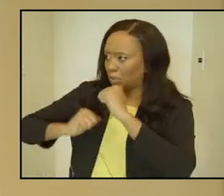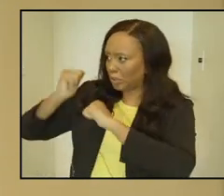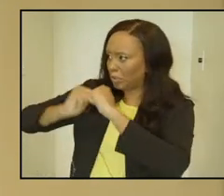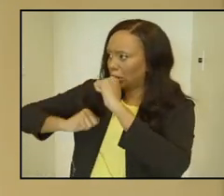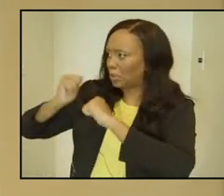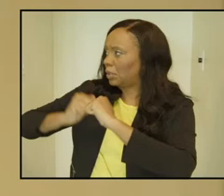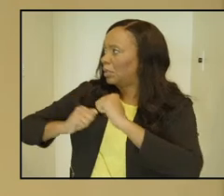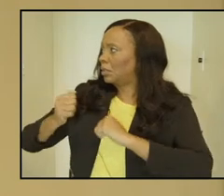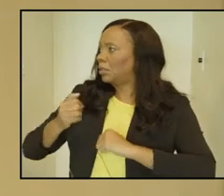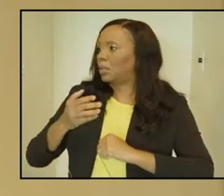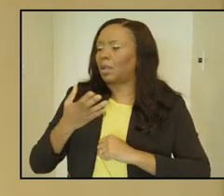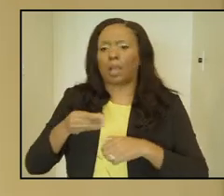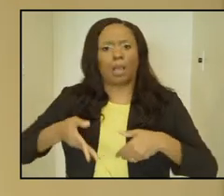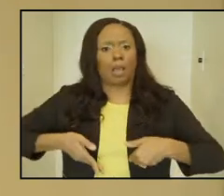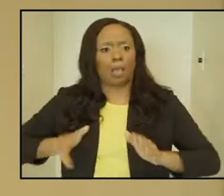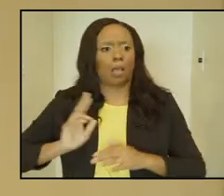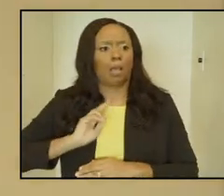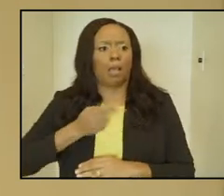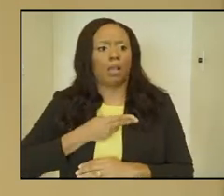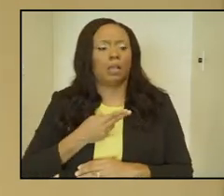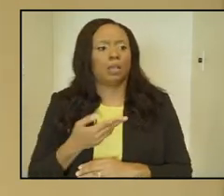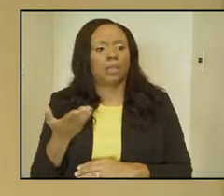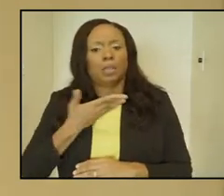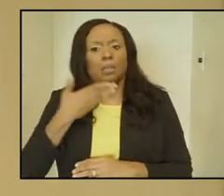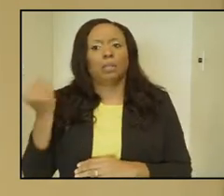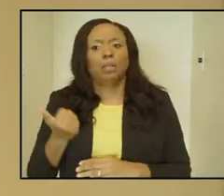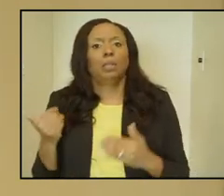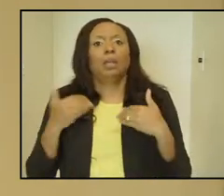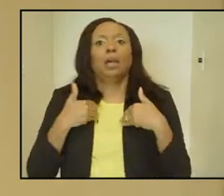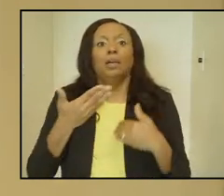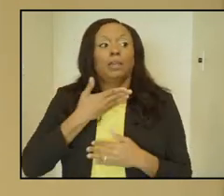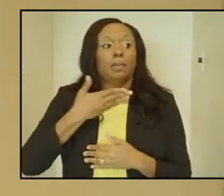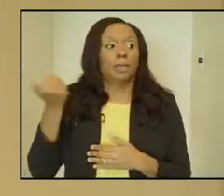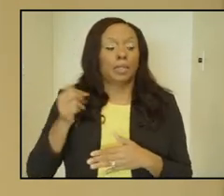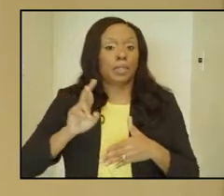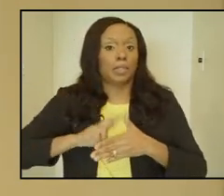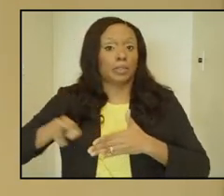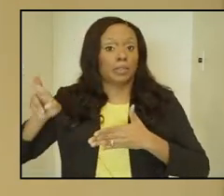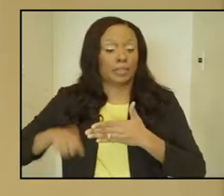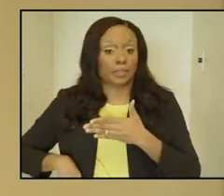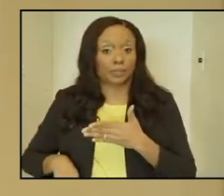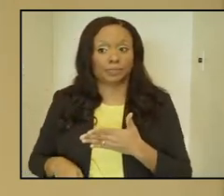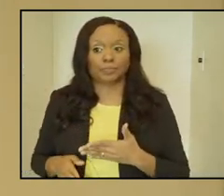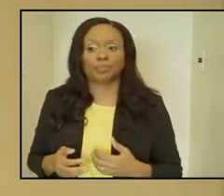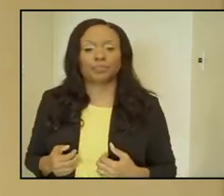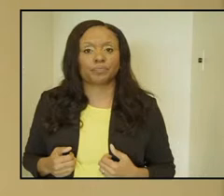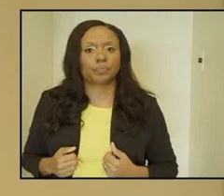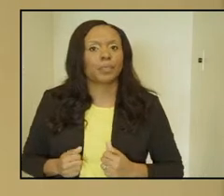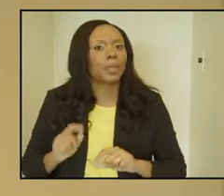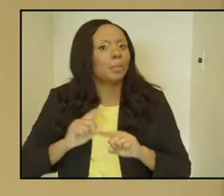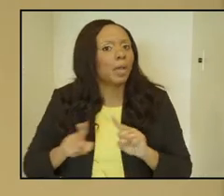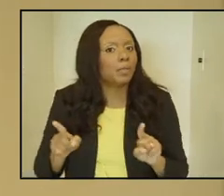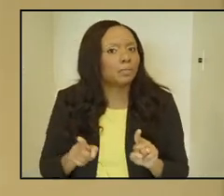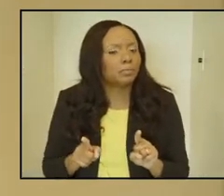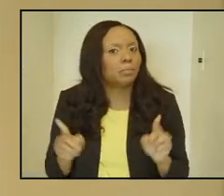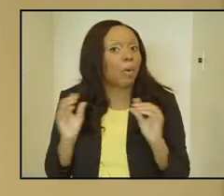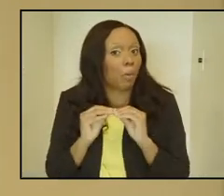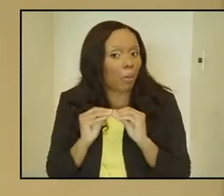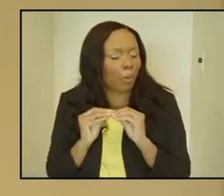that allow us to be more efficient and to garner greater results. But we are going to go further. We will